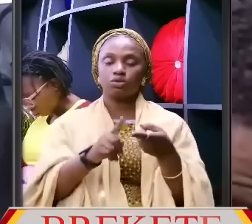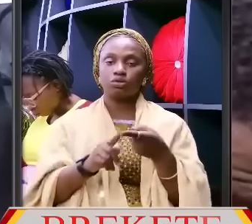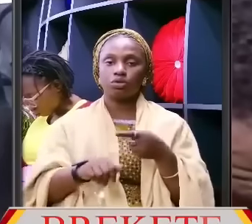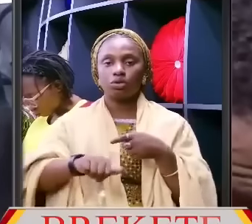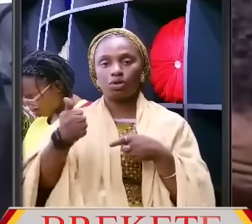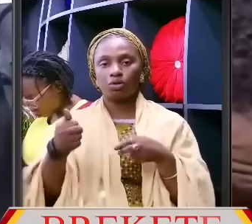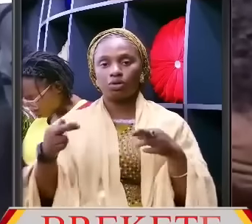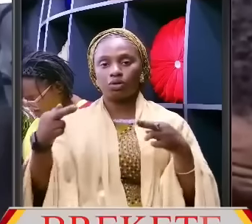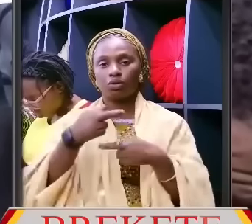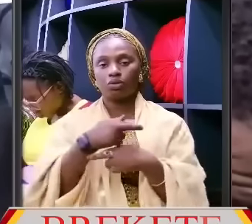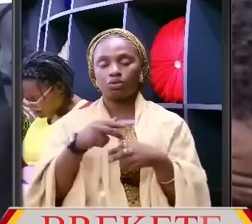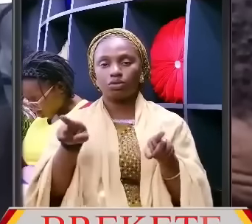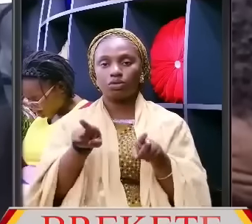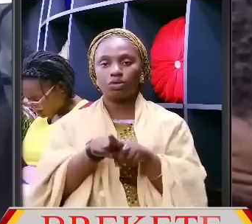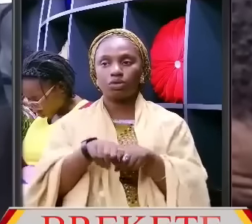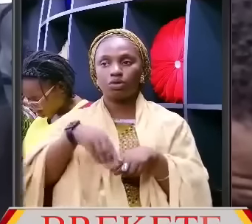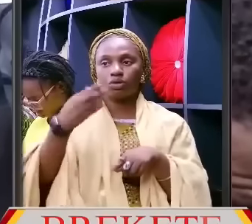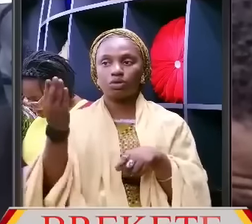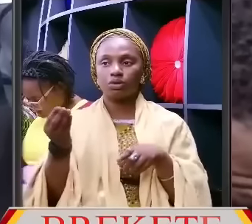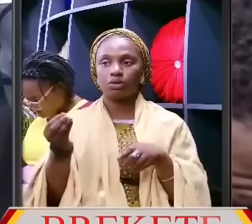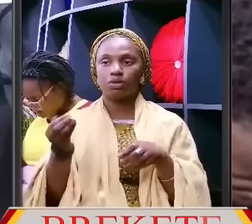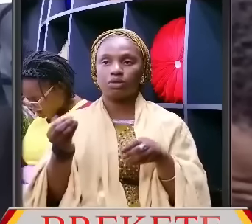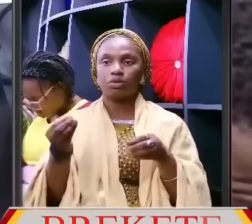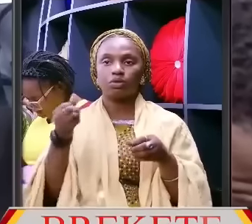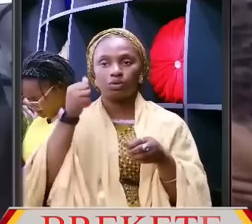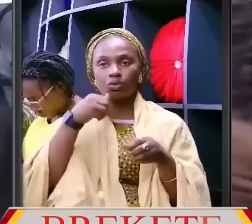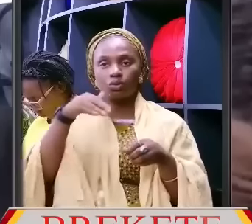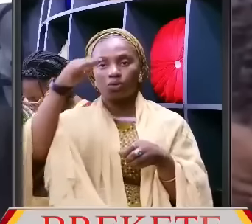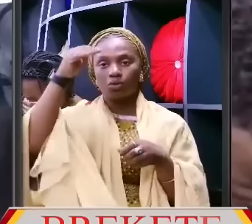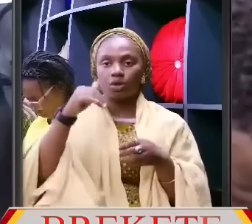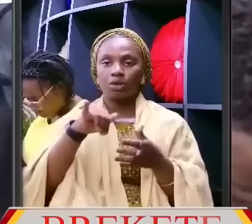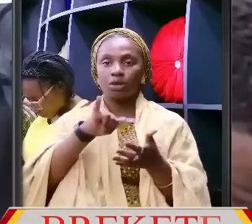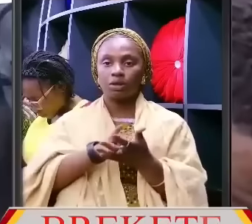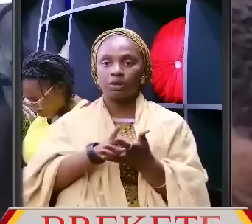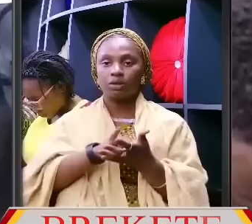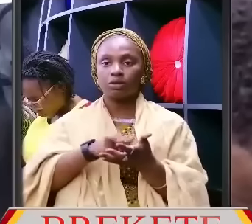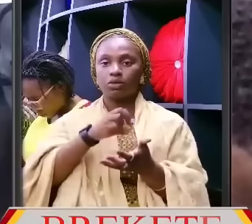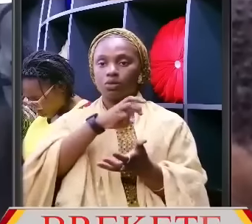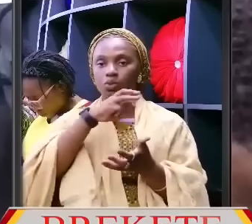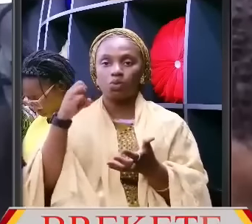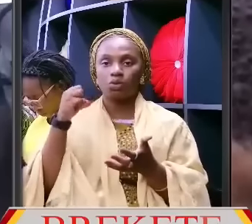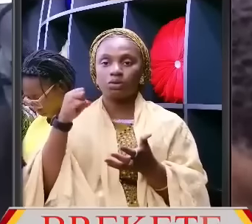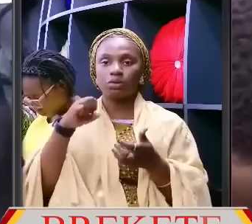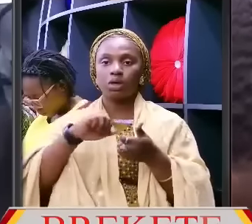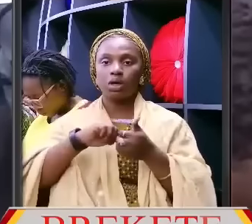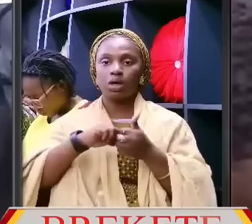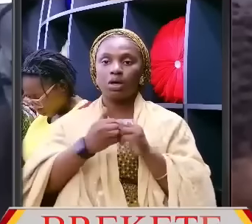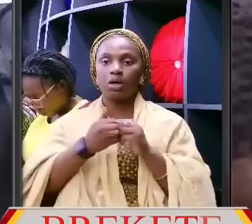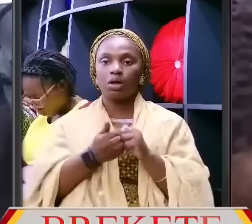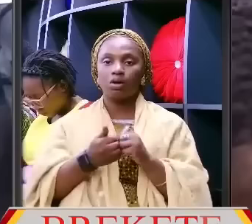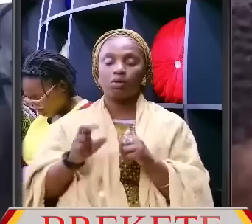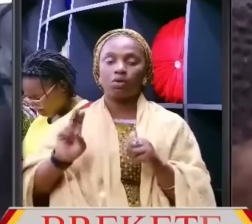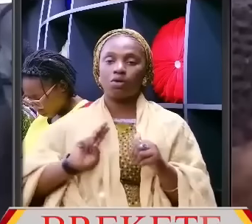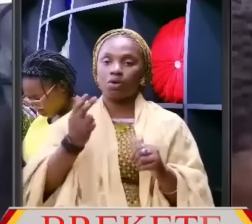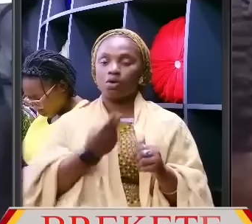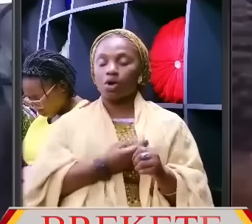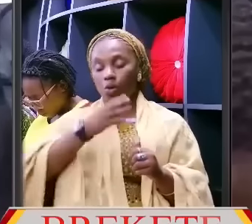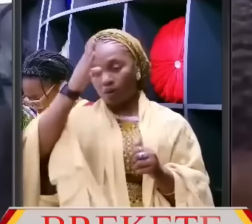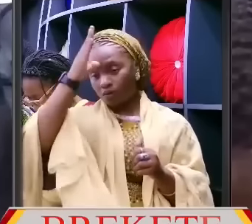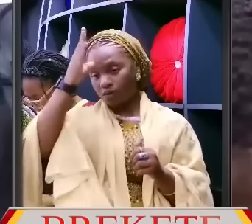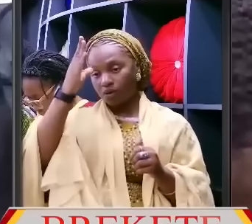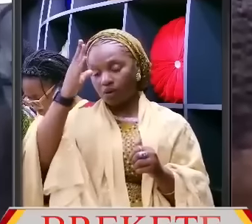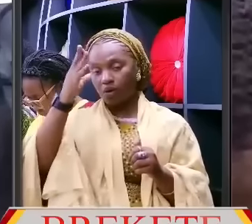woman. So Ebolulu onemo that very day. That was how our father ruled about